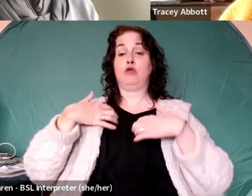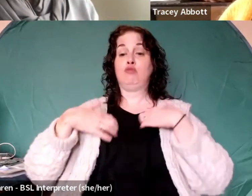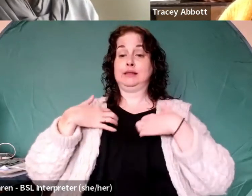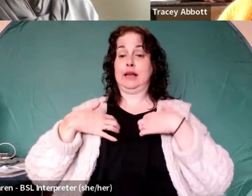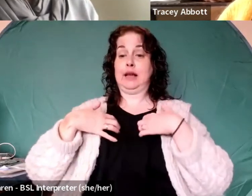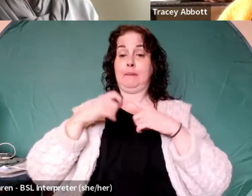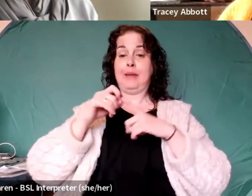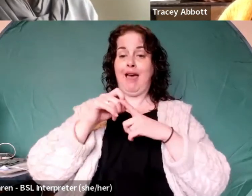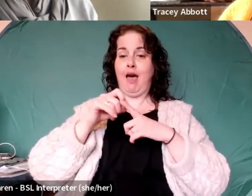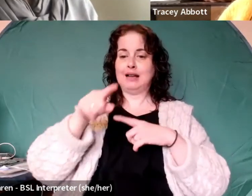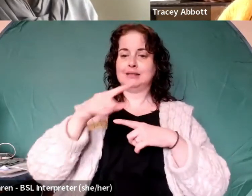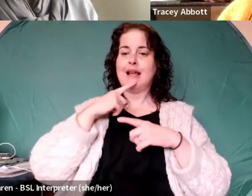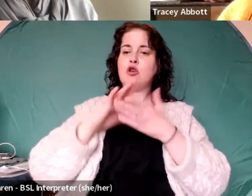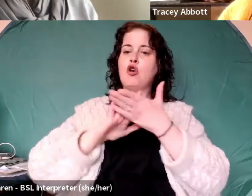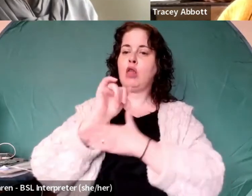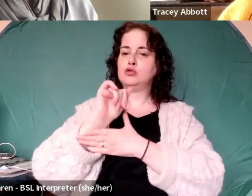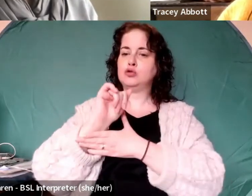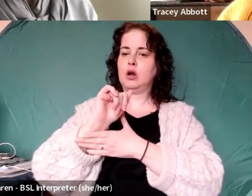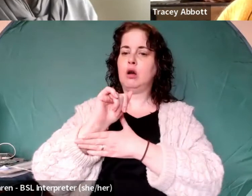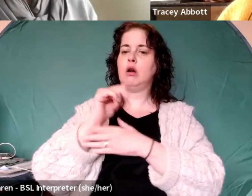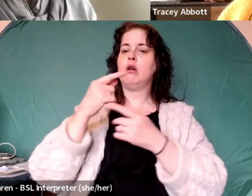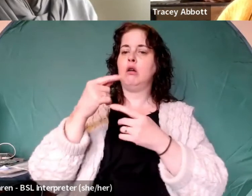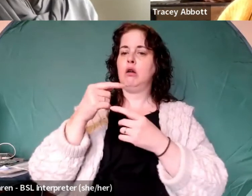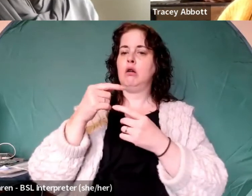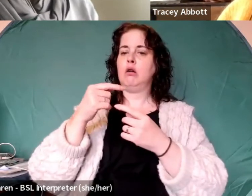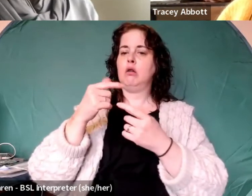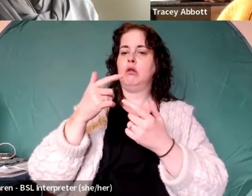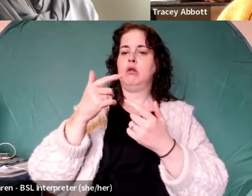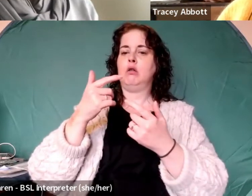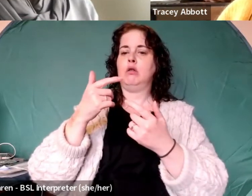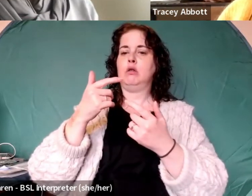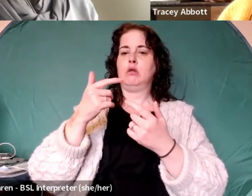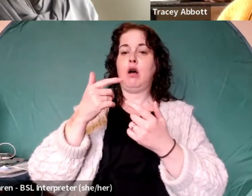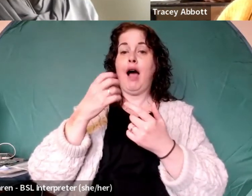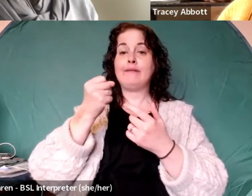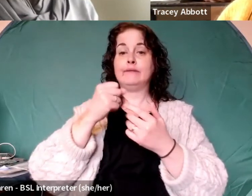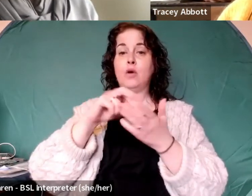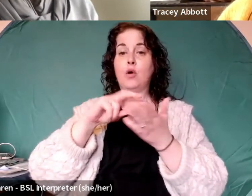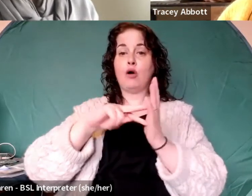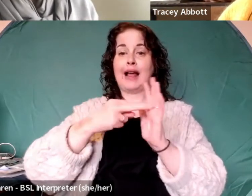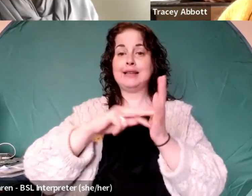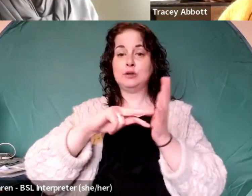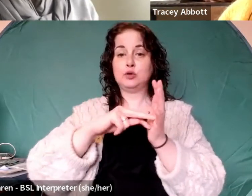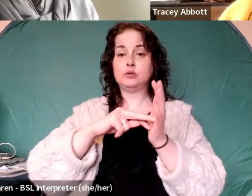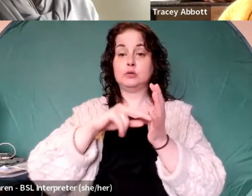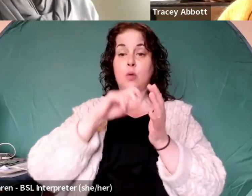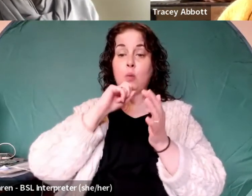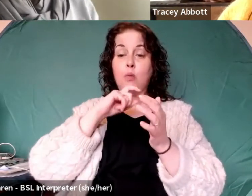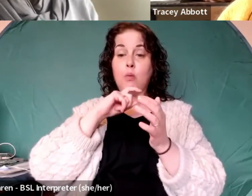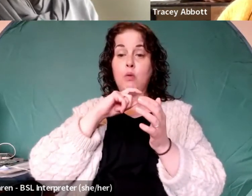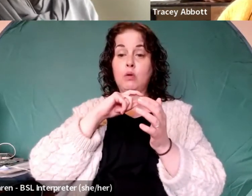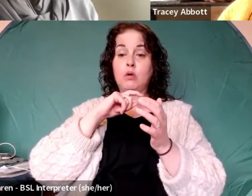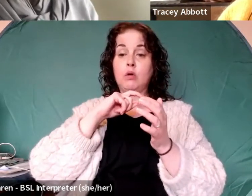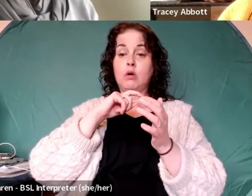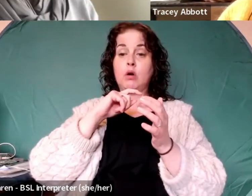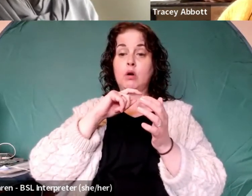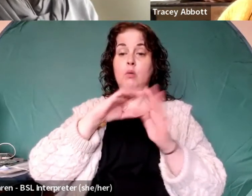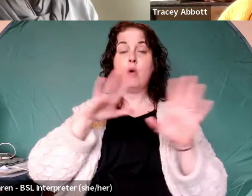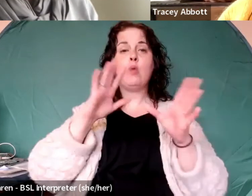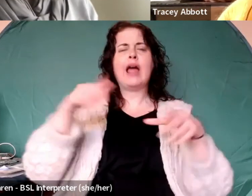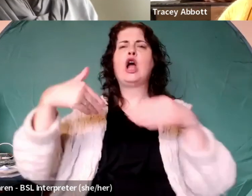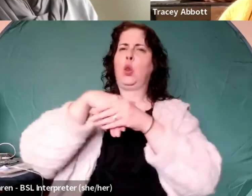Pierre mentions culture, and we've talked about it, is that, there are organizations who will say, oh, we're an